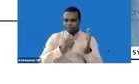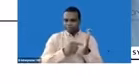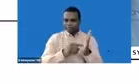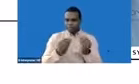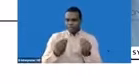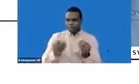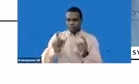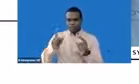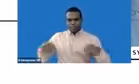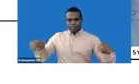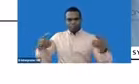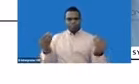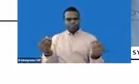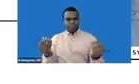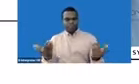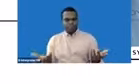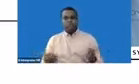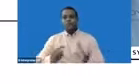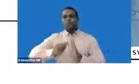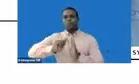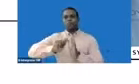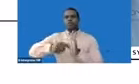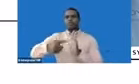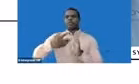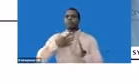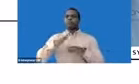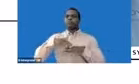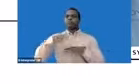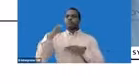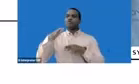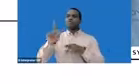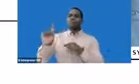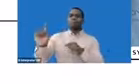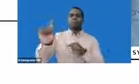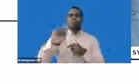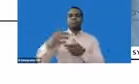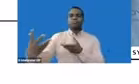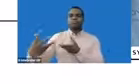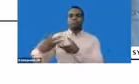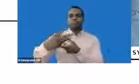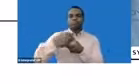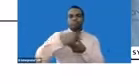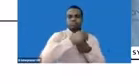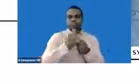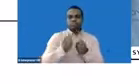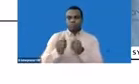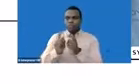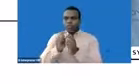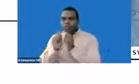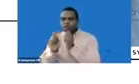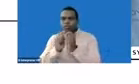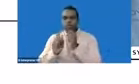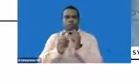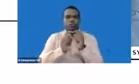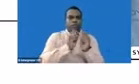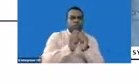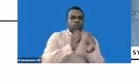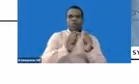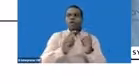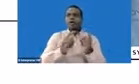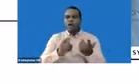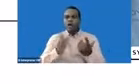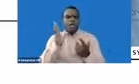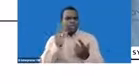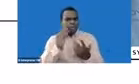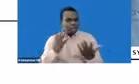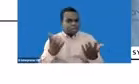experiences when using feedback mechanism, or actually when not using because maybe they didn't find it, or maybe they